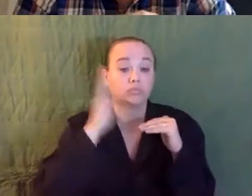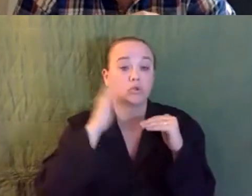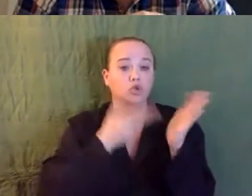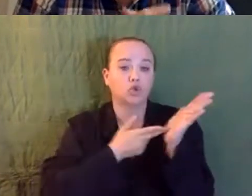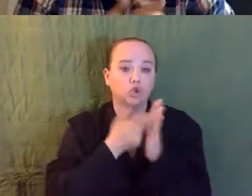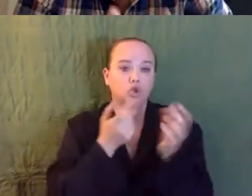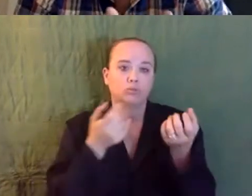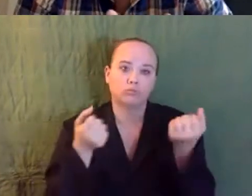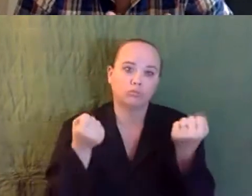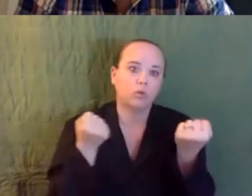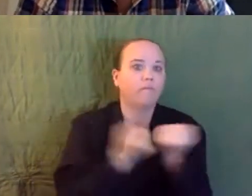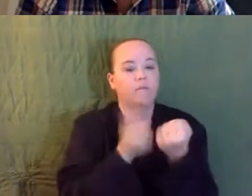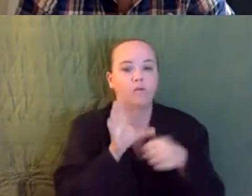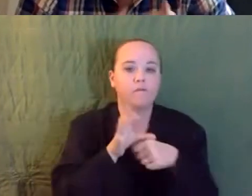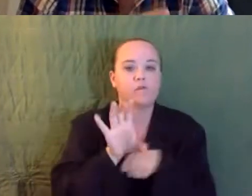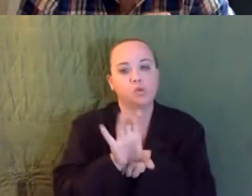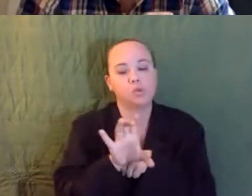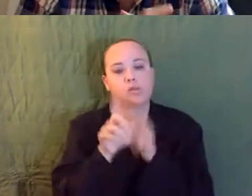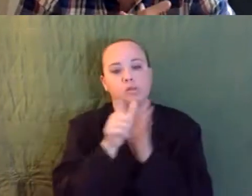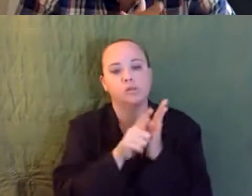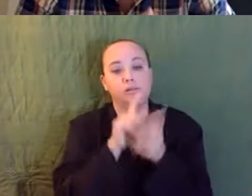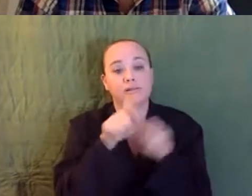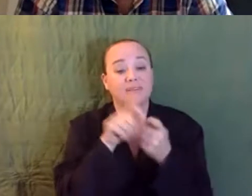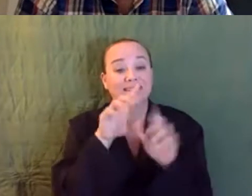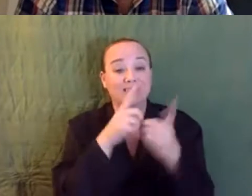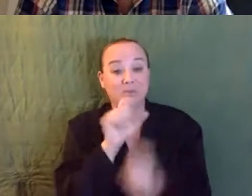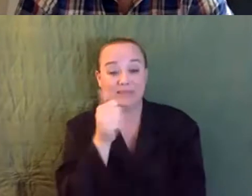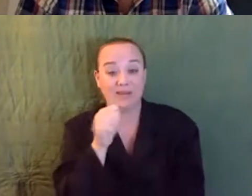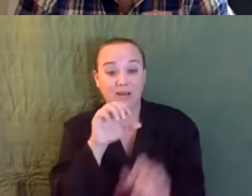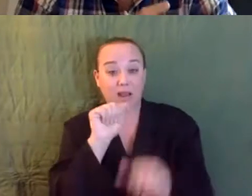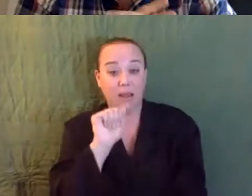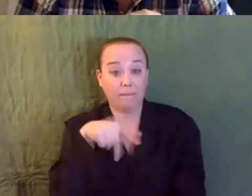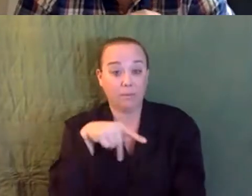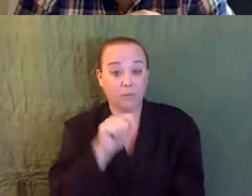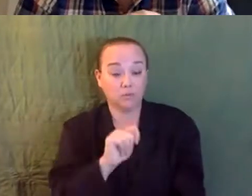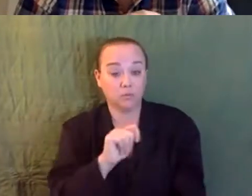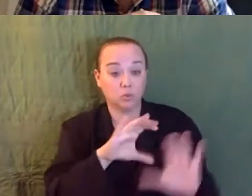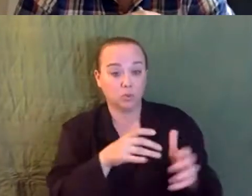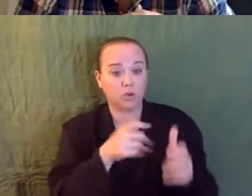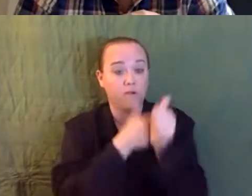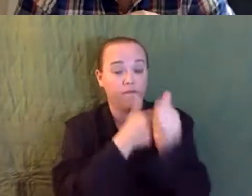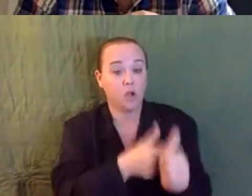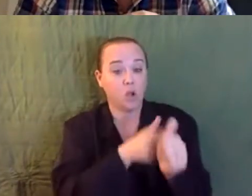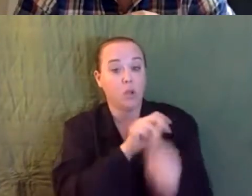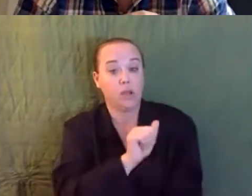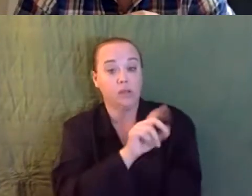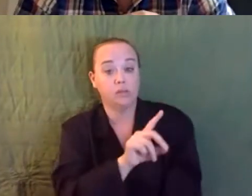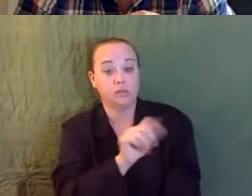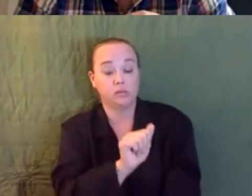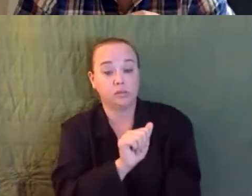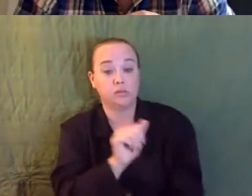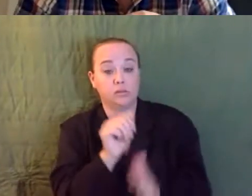enforce that, particularly as I've learned in District 10, apartment complexes are following ADA guidelines